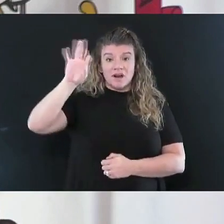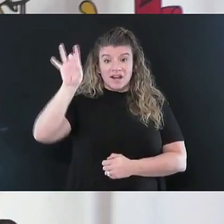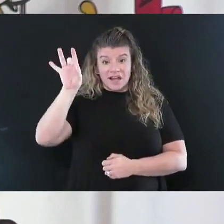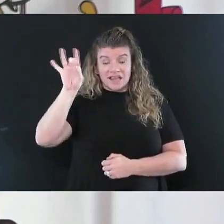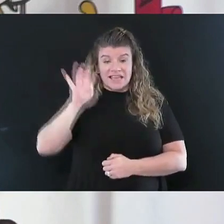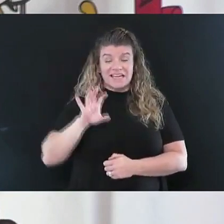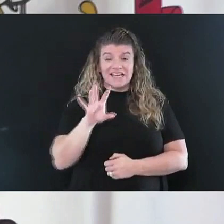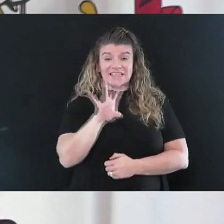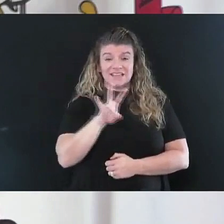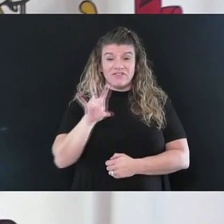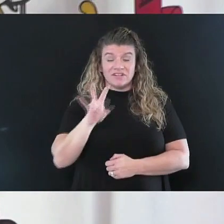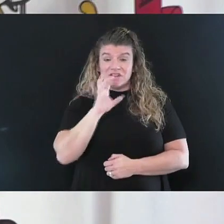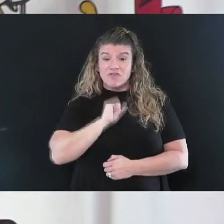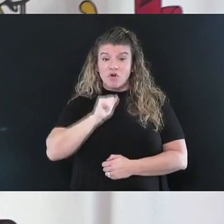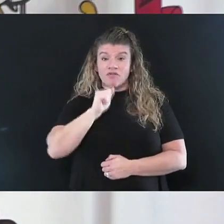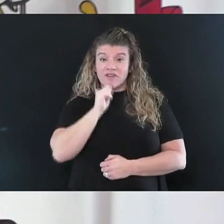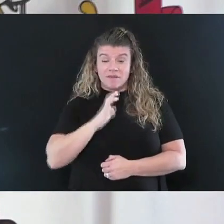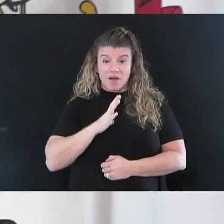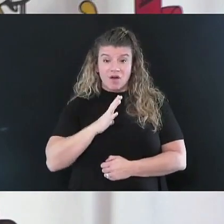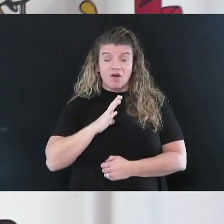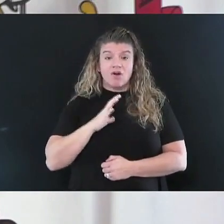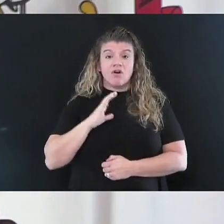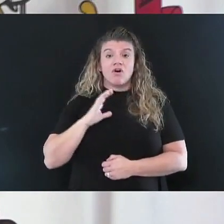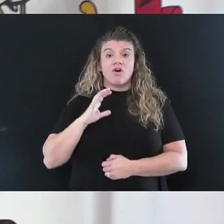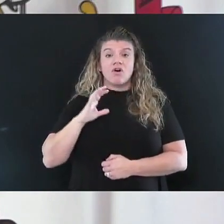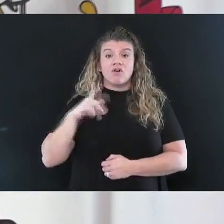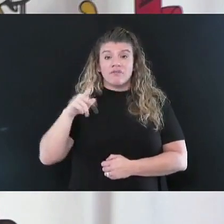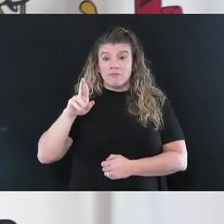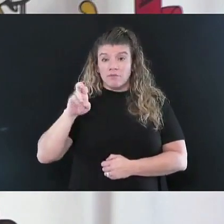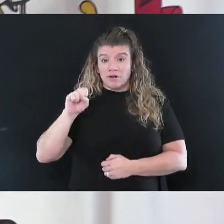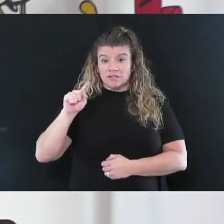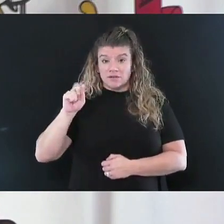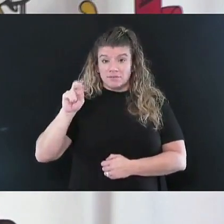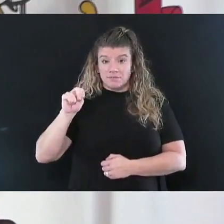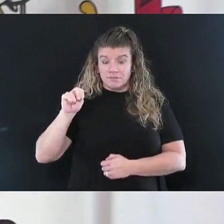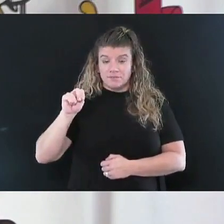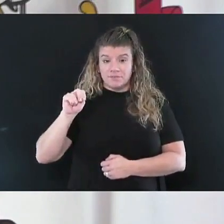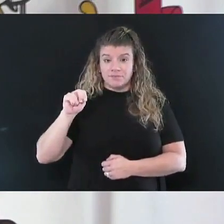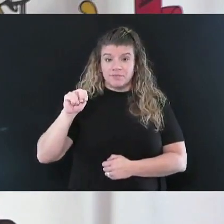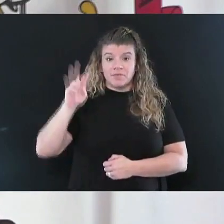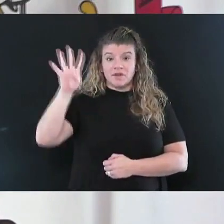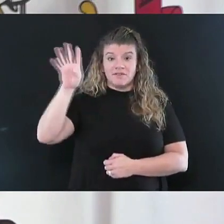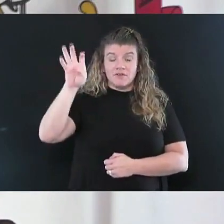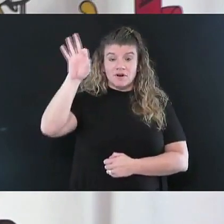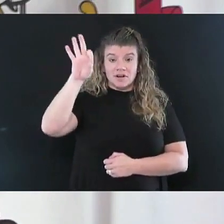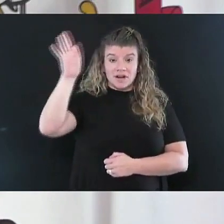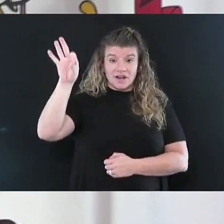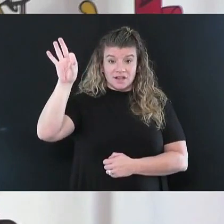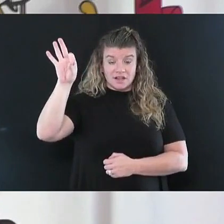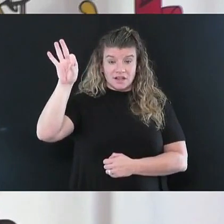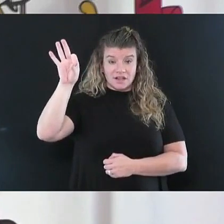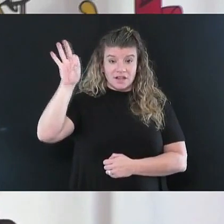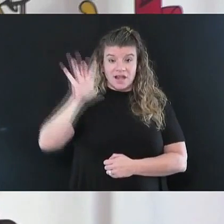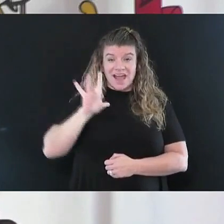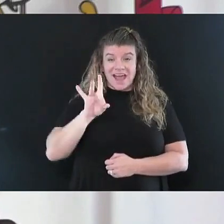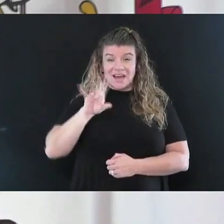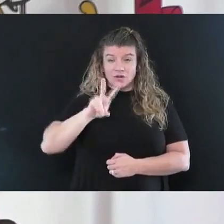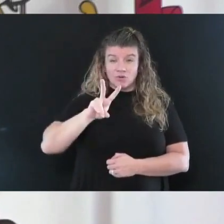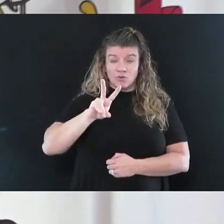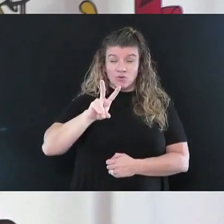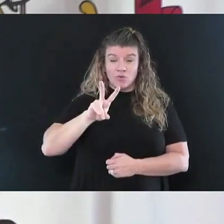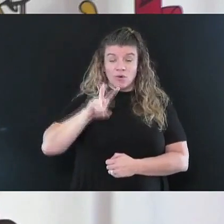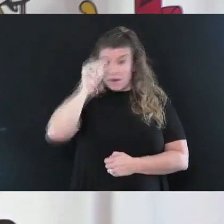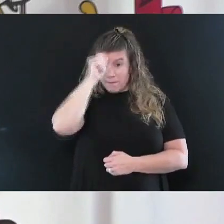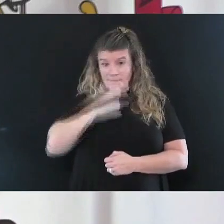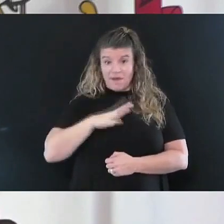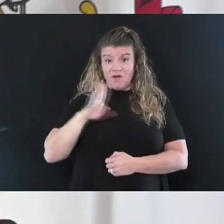a 77-year-old female from Preston County. Our 499th death, an 82-year-old male